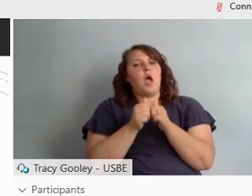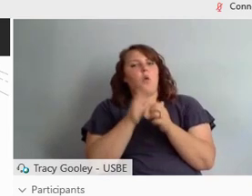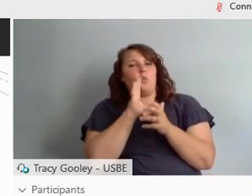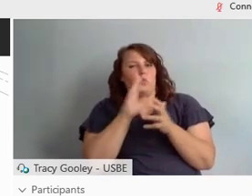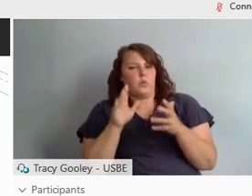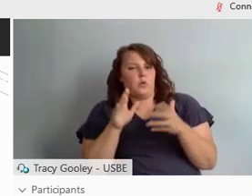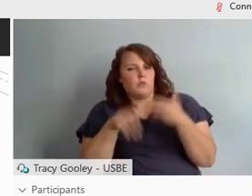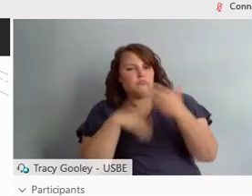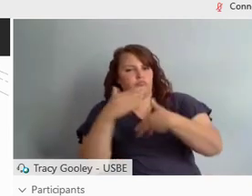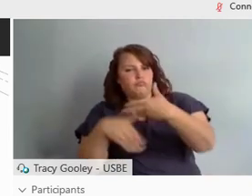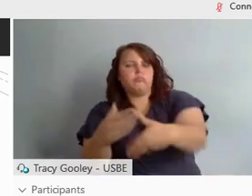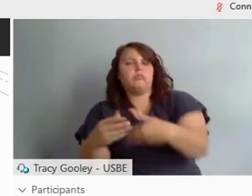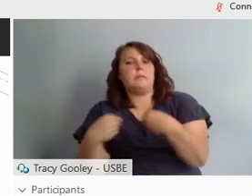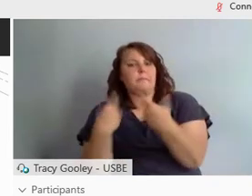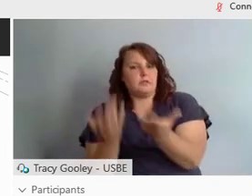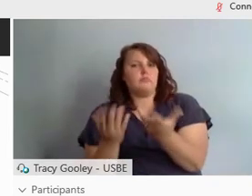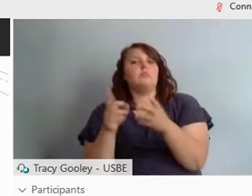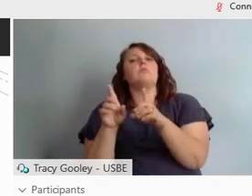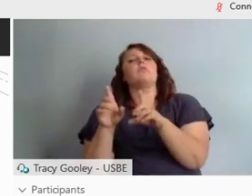accommodations for each of those questions.